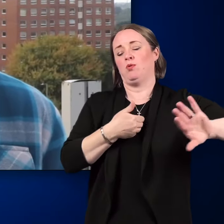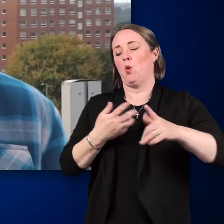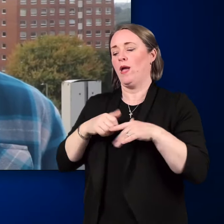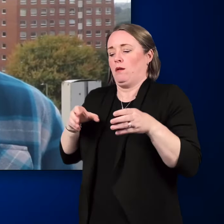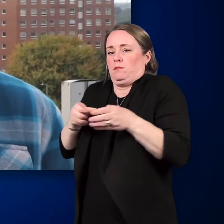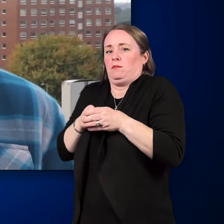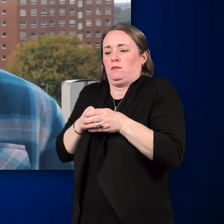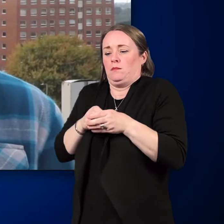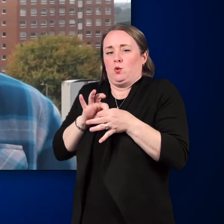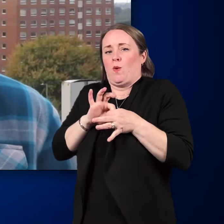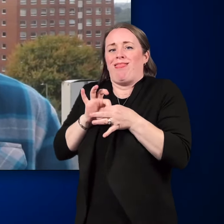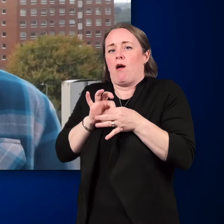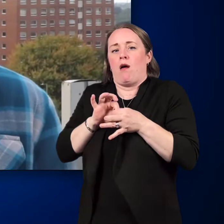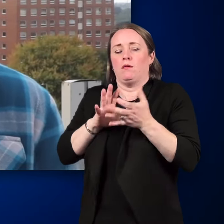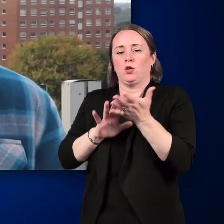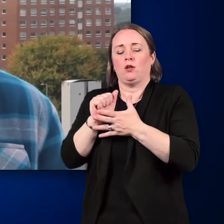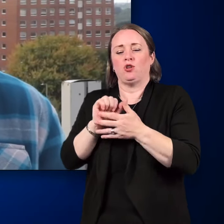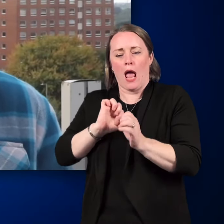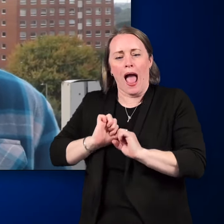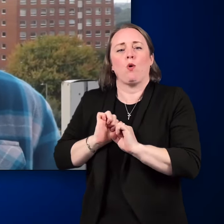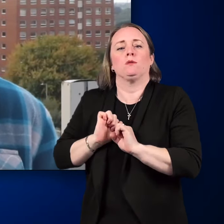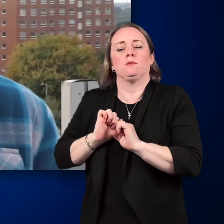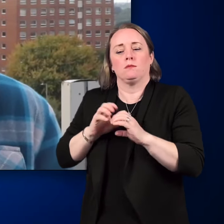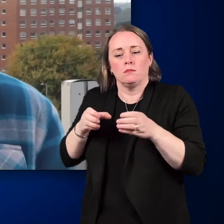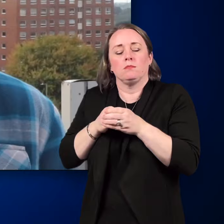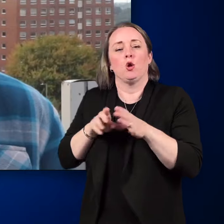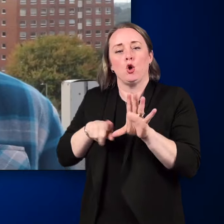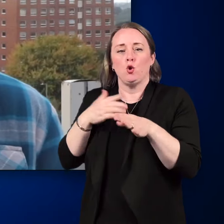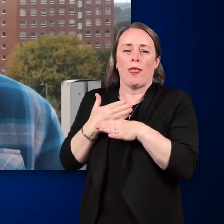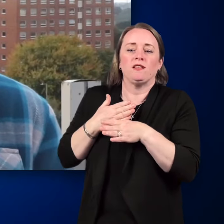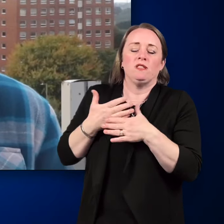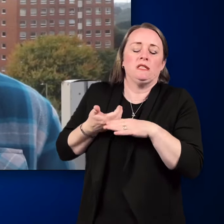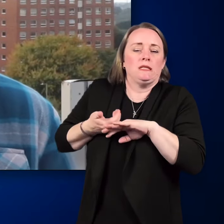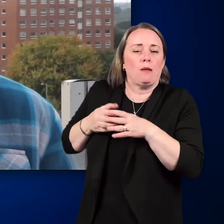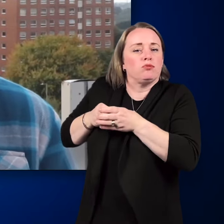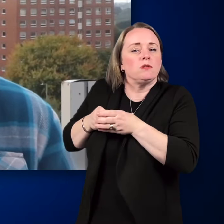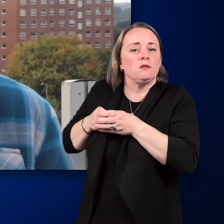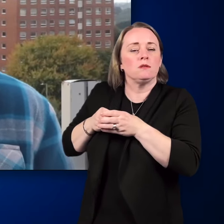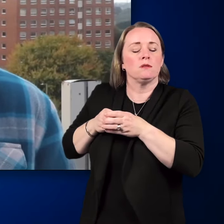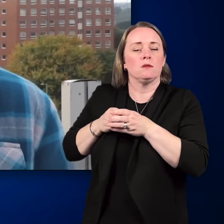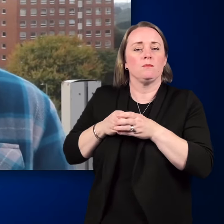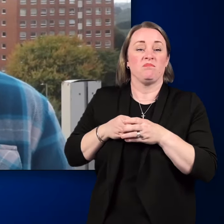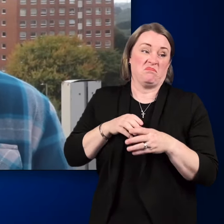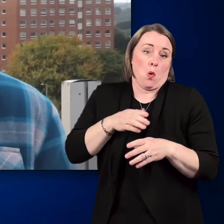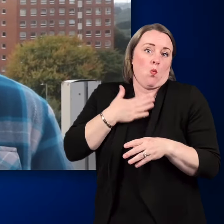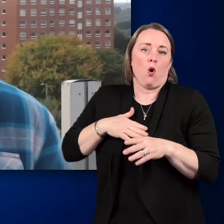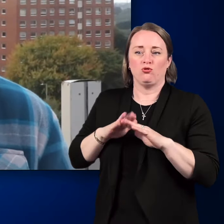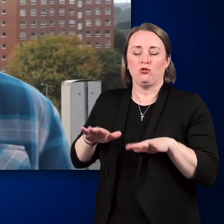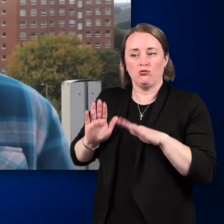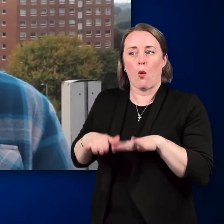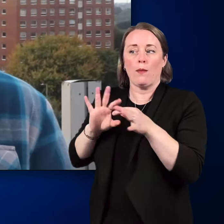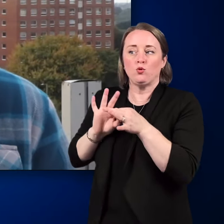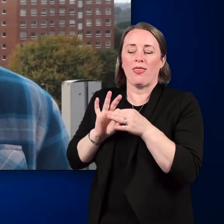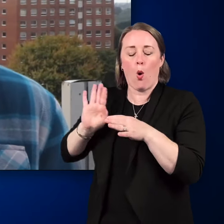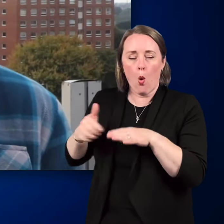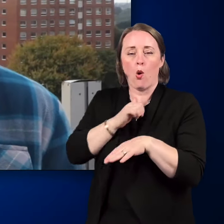subculture where we have our separate youth activities? We want our children to grow up perhaps with other Christian young people because we think